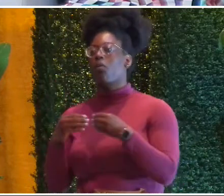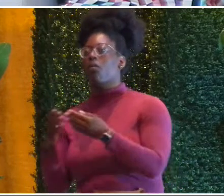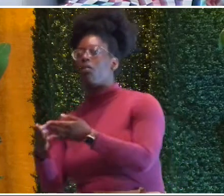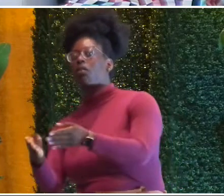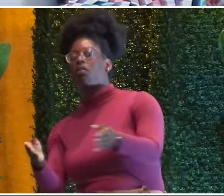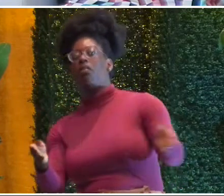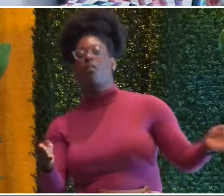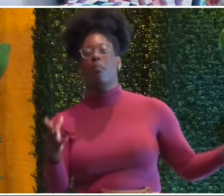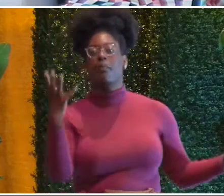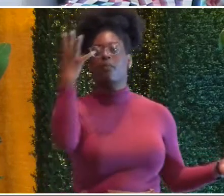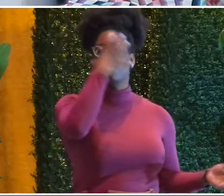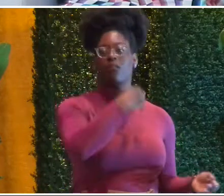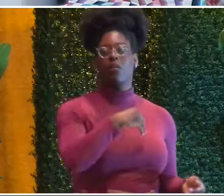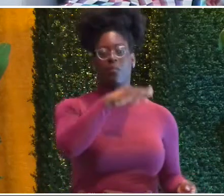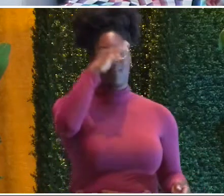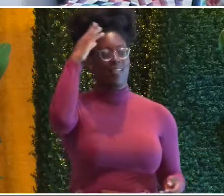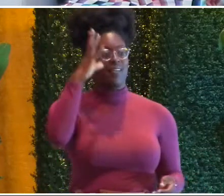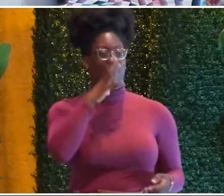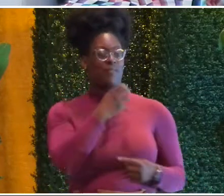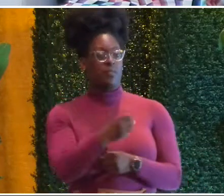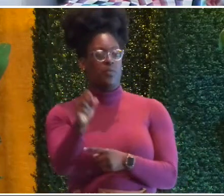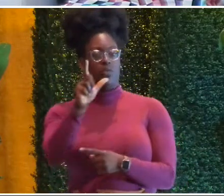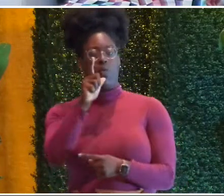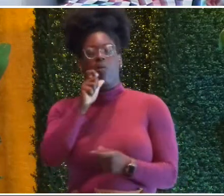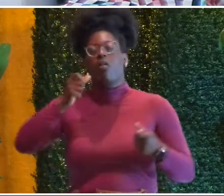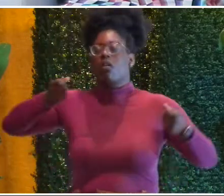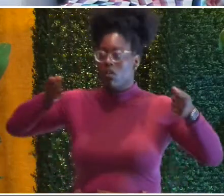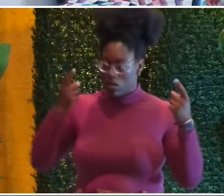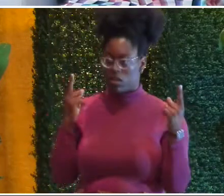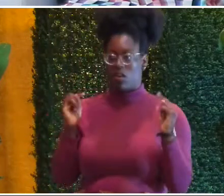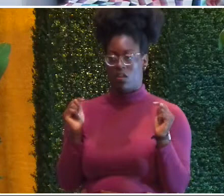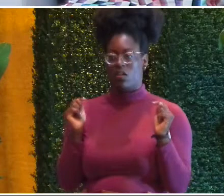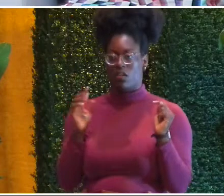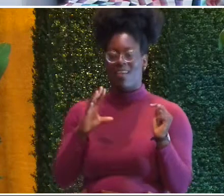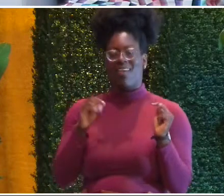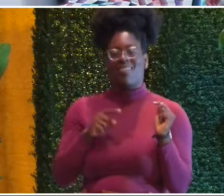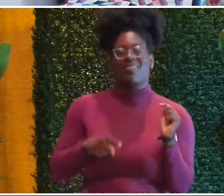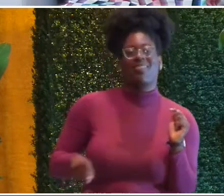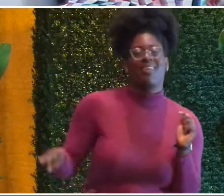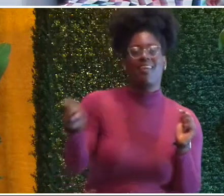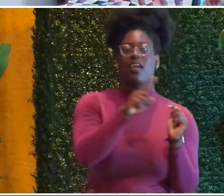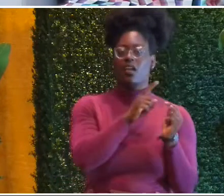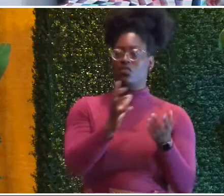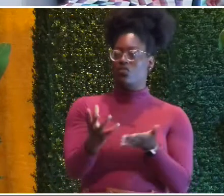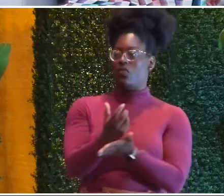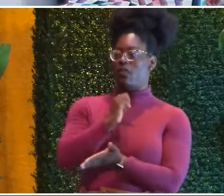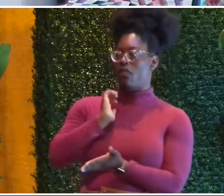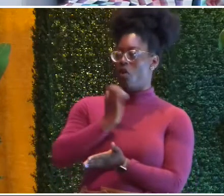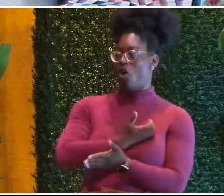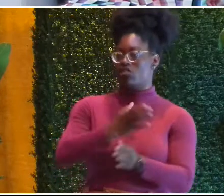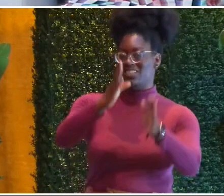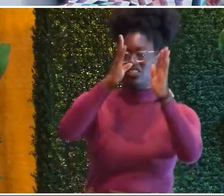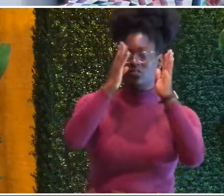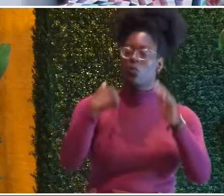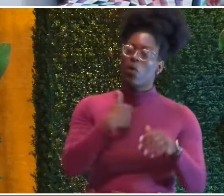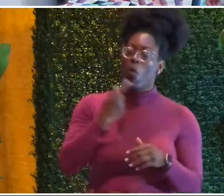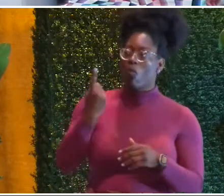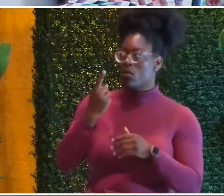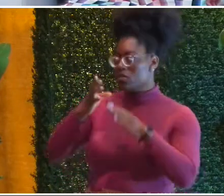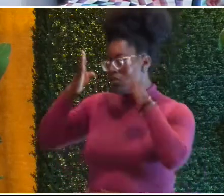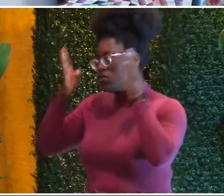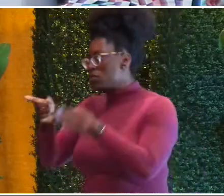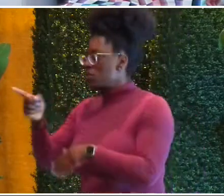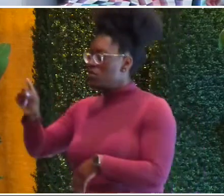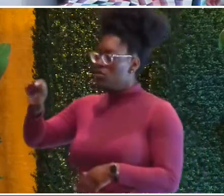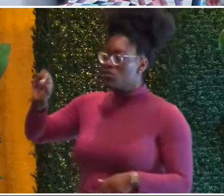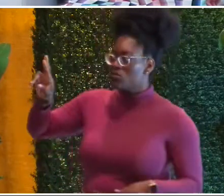Black feminists who get it, and they deserve more of the share of our attention than those others. So,